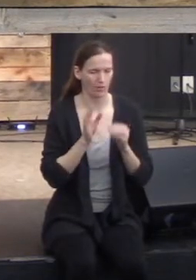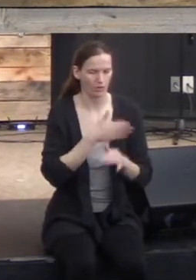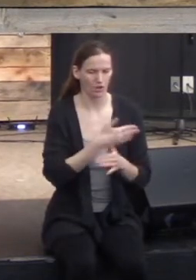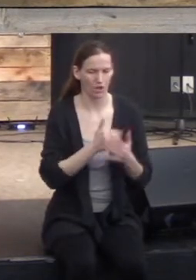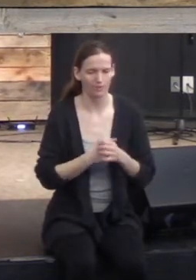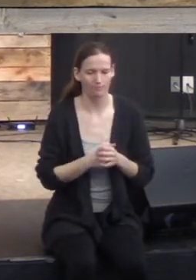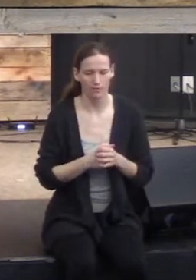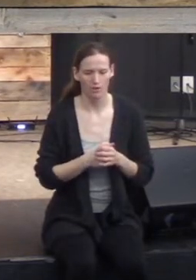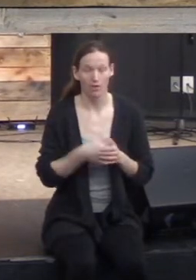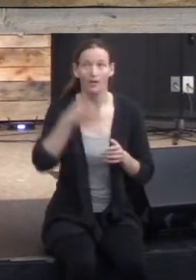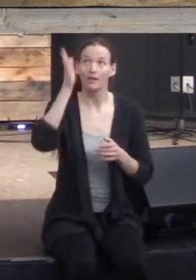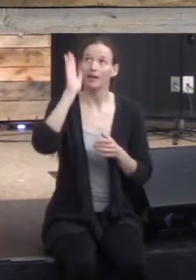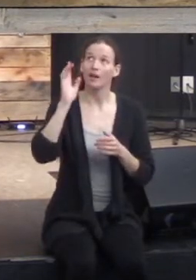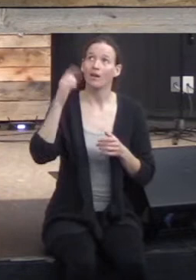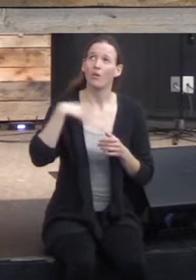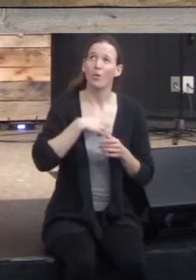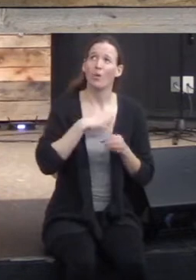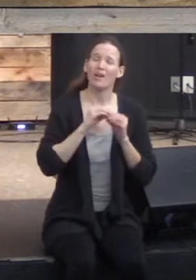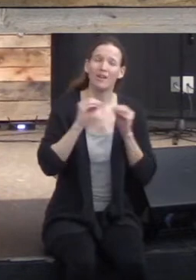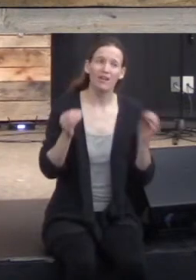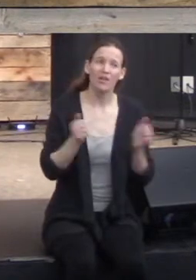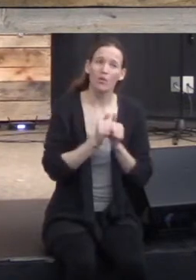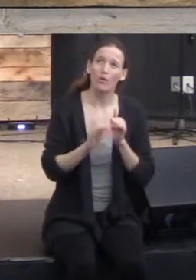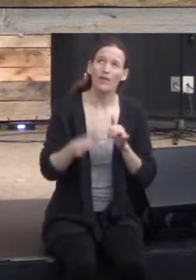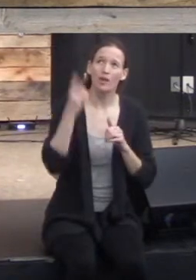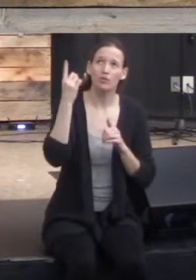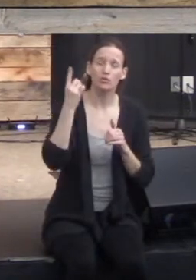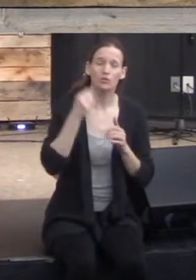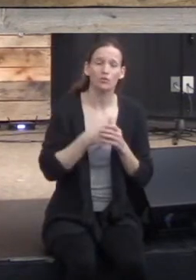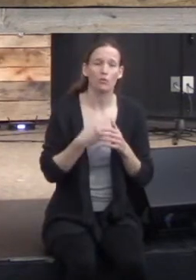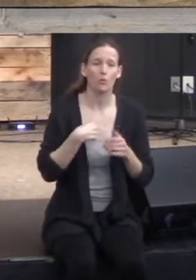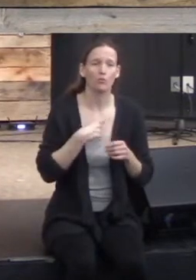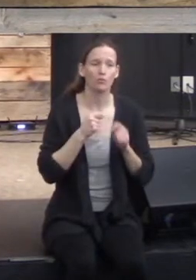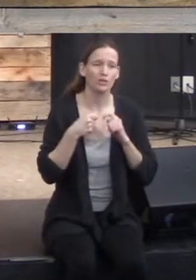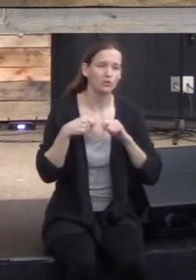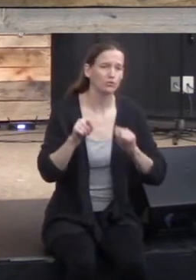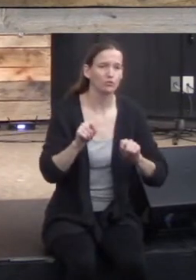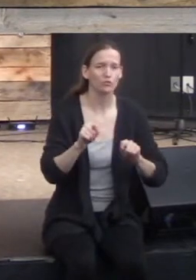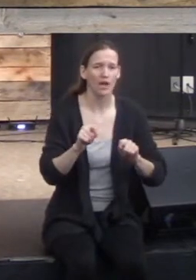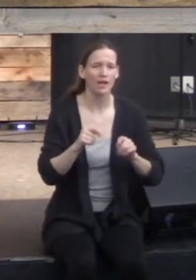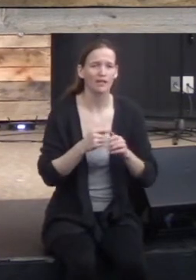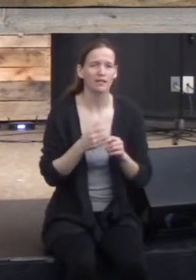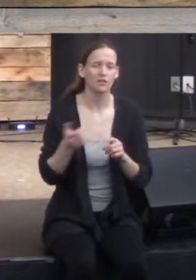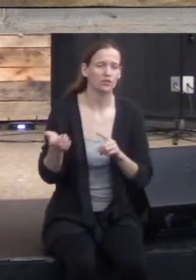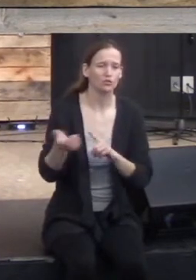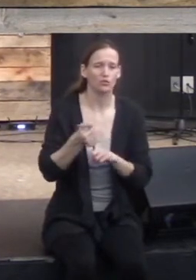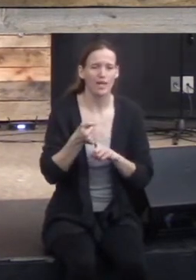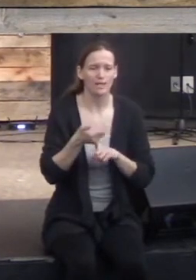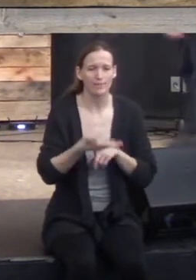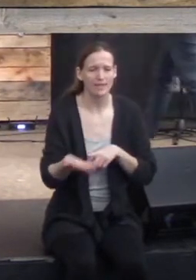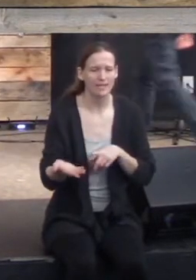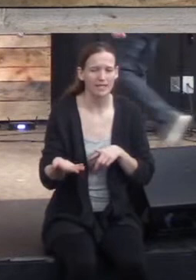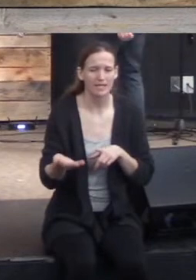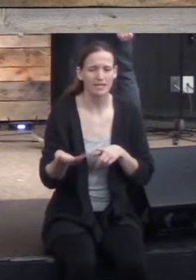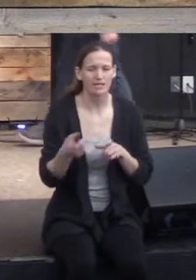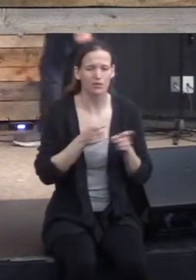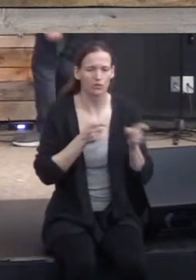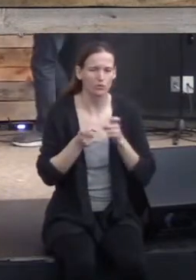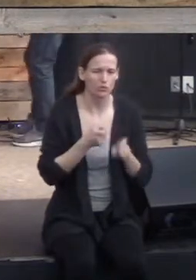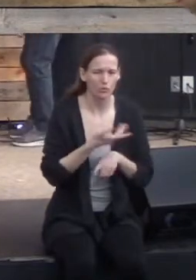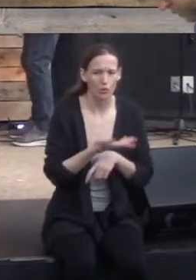nothing without you. You know, we try so hard to grasp at things, to take